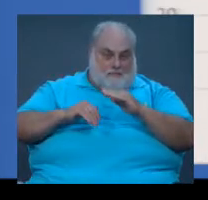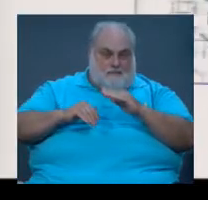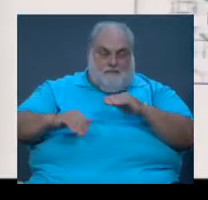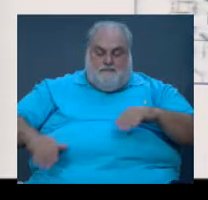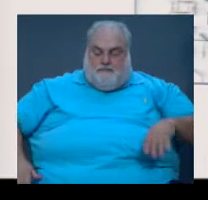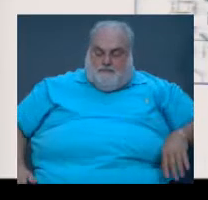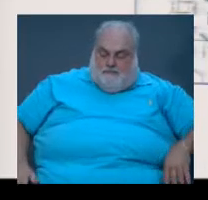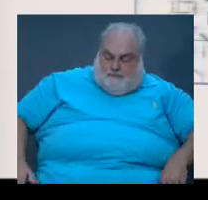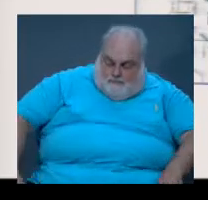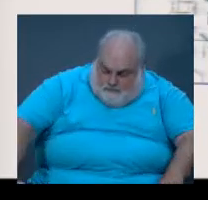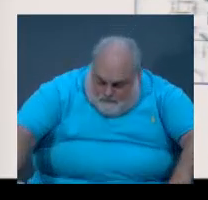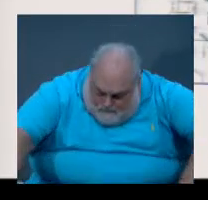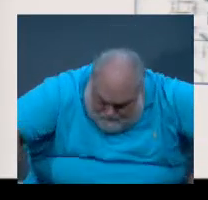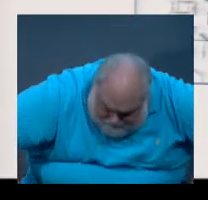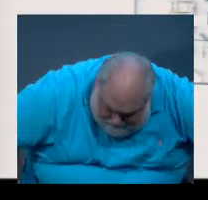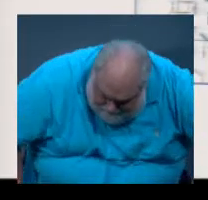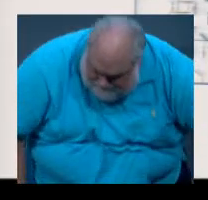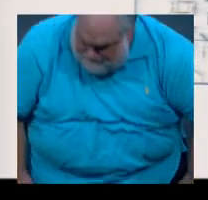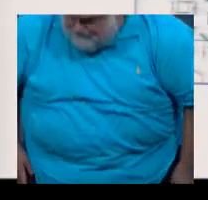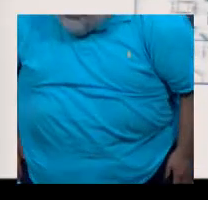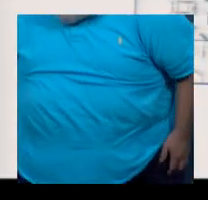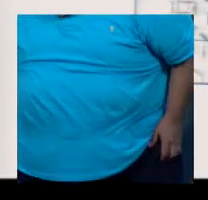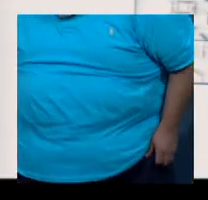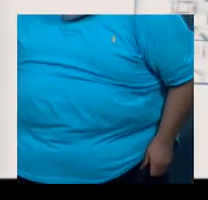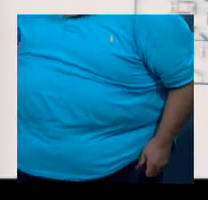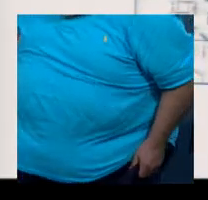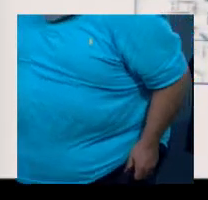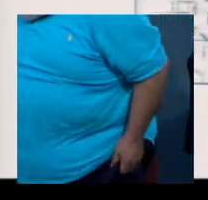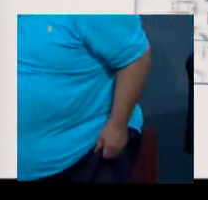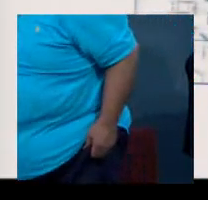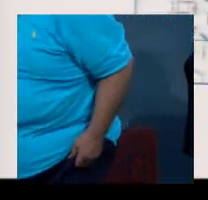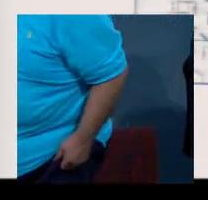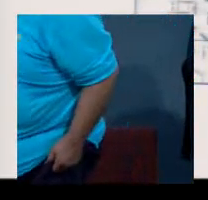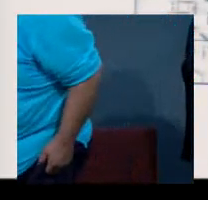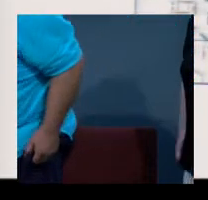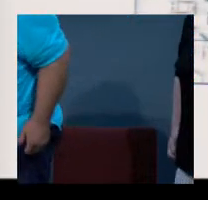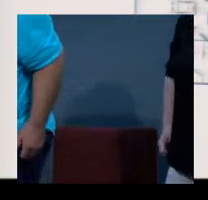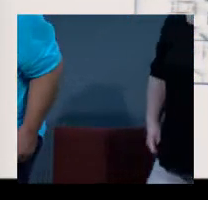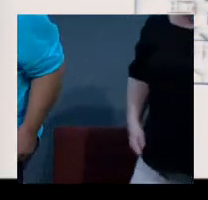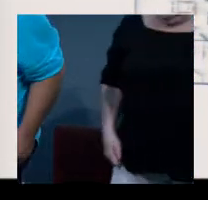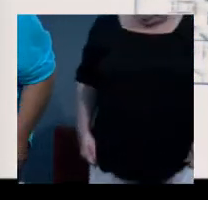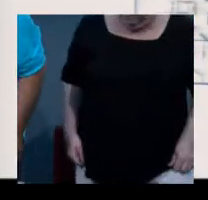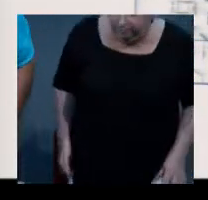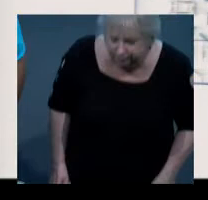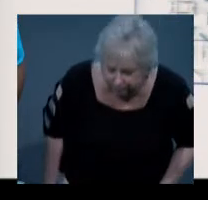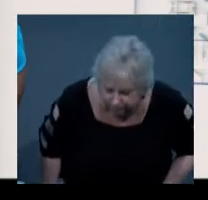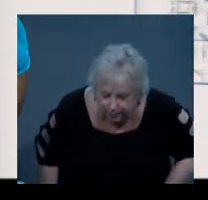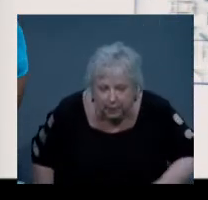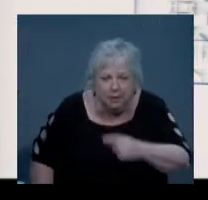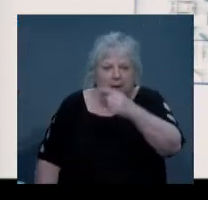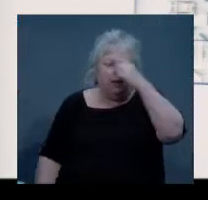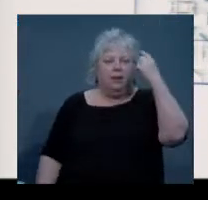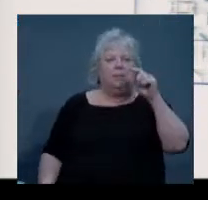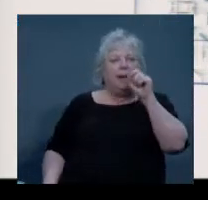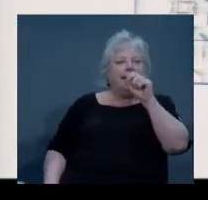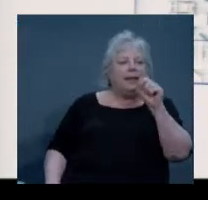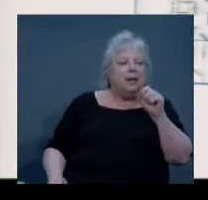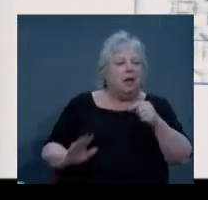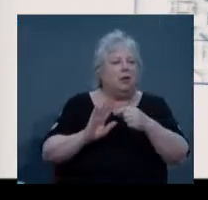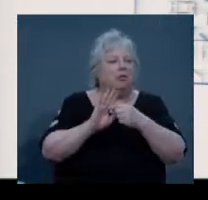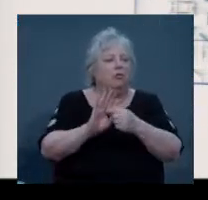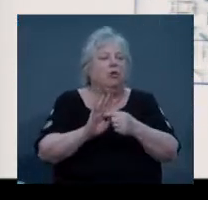Next one. This, I know it's a little bit hard to see, but those black dots, that shows you kind of the concentration, and